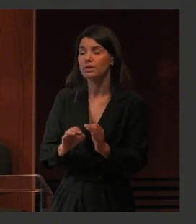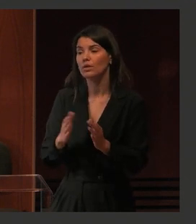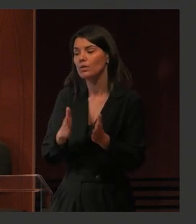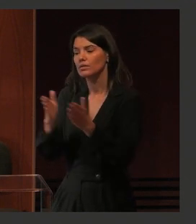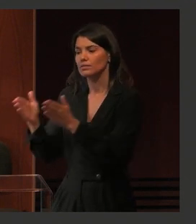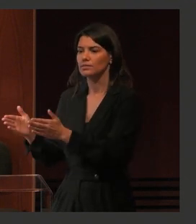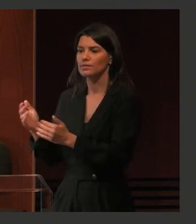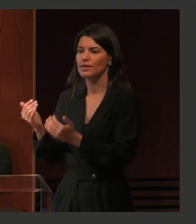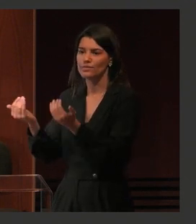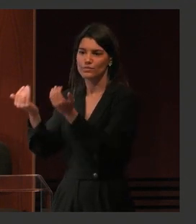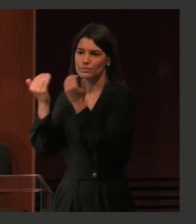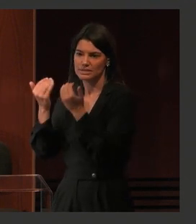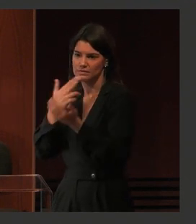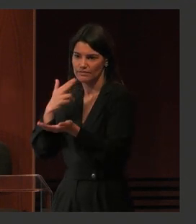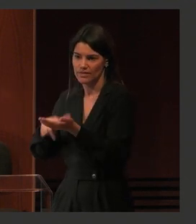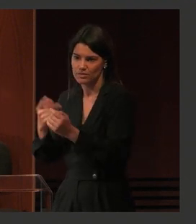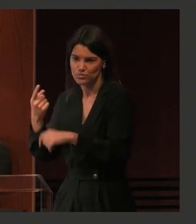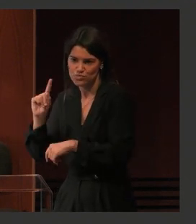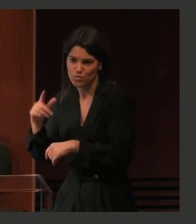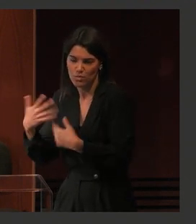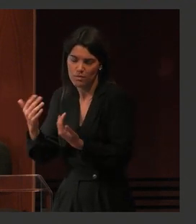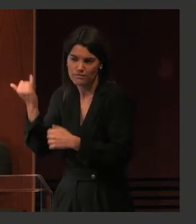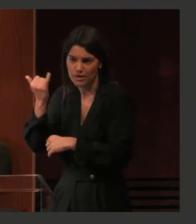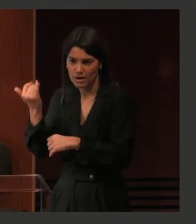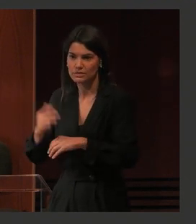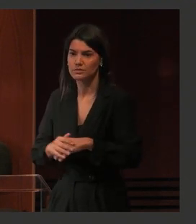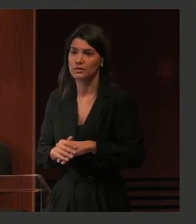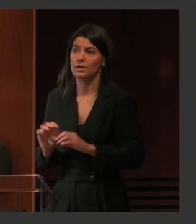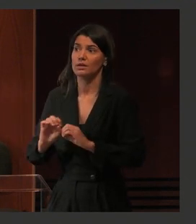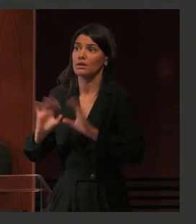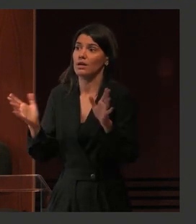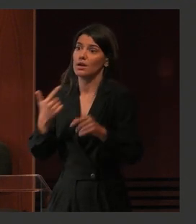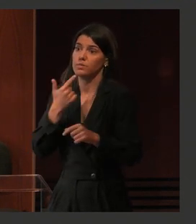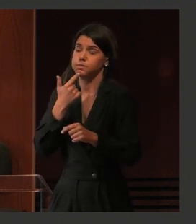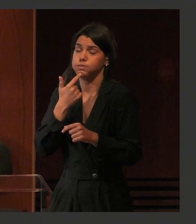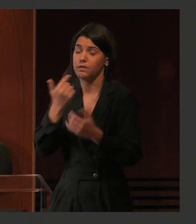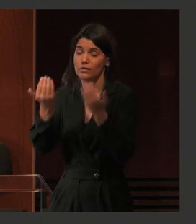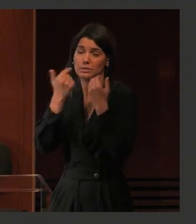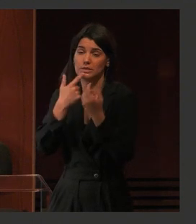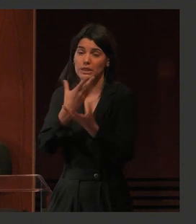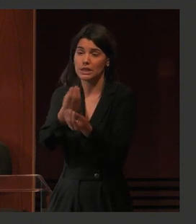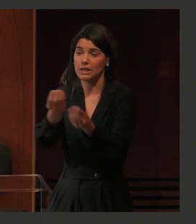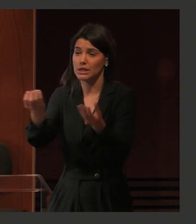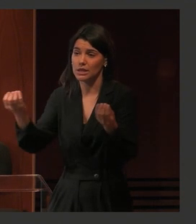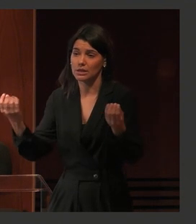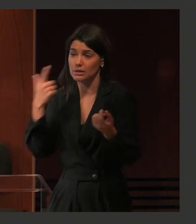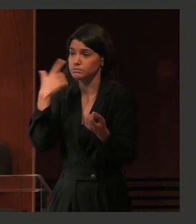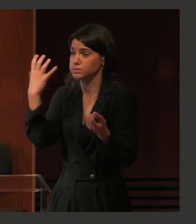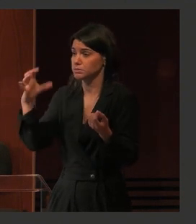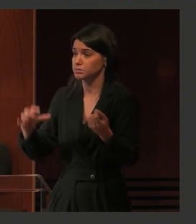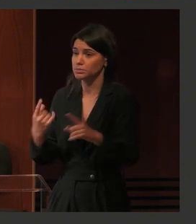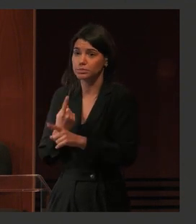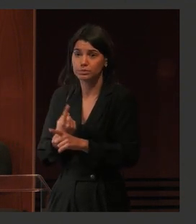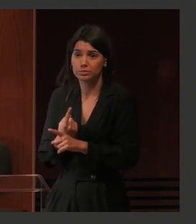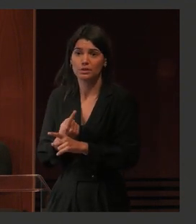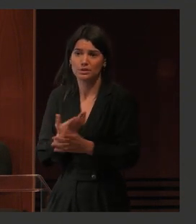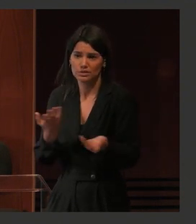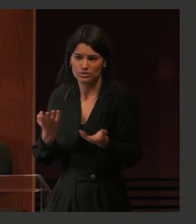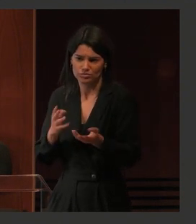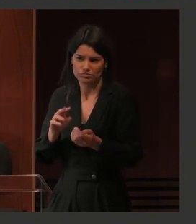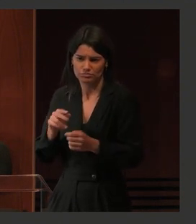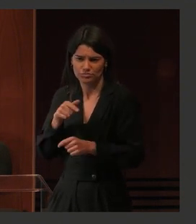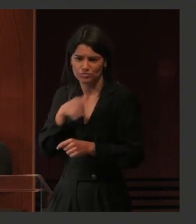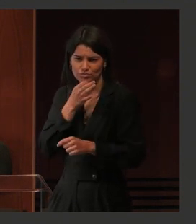reliable, because there's so much information. We heard that already in the first talks. So what